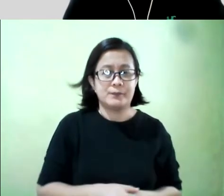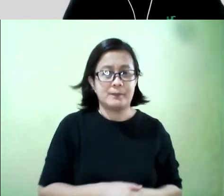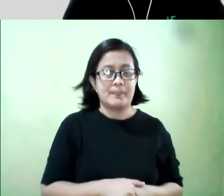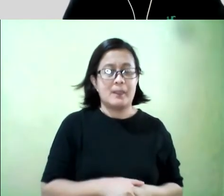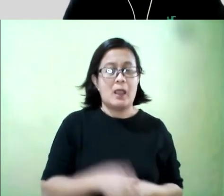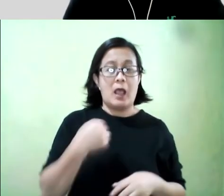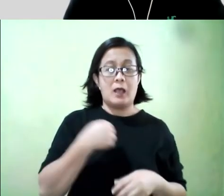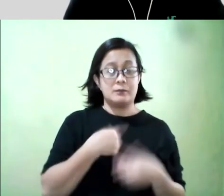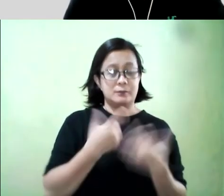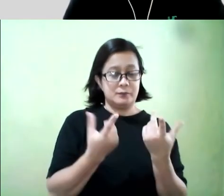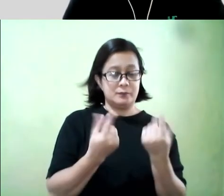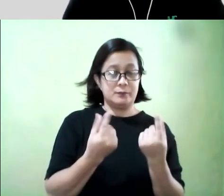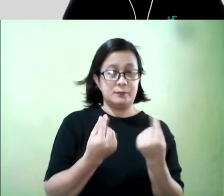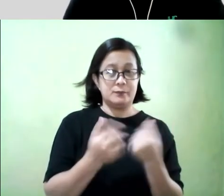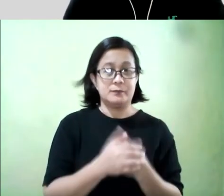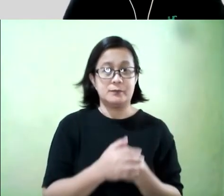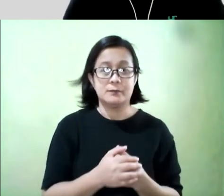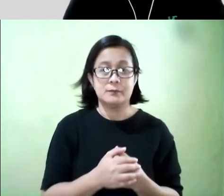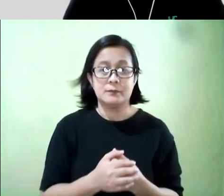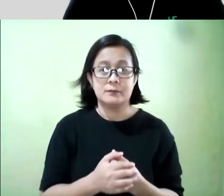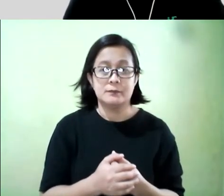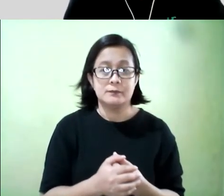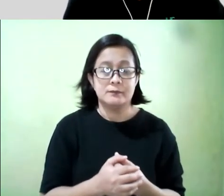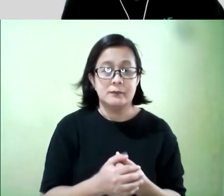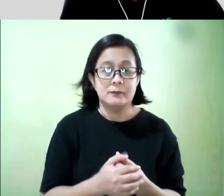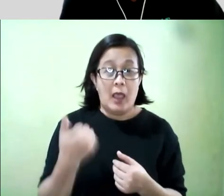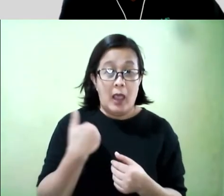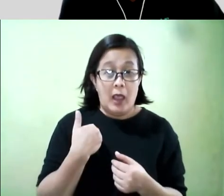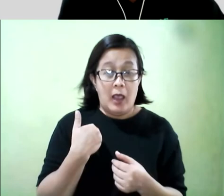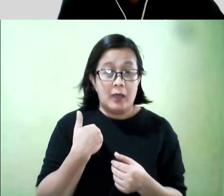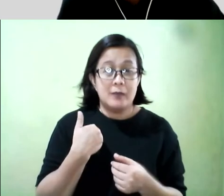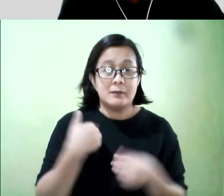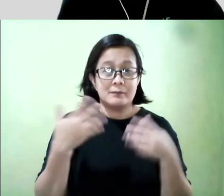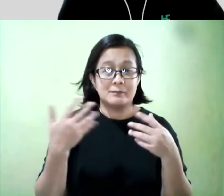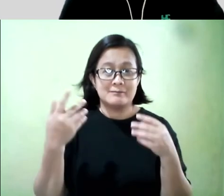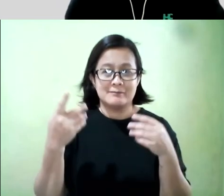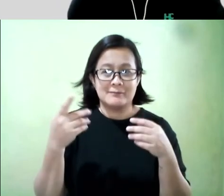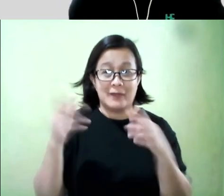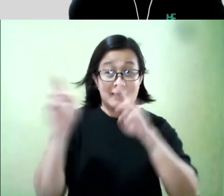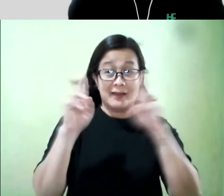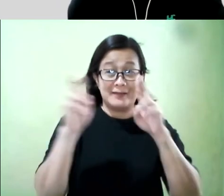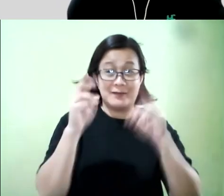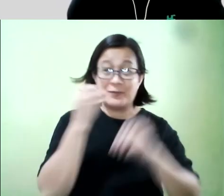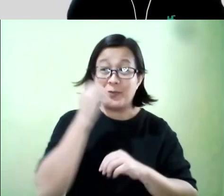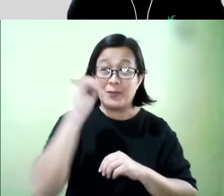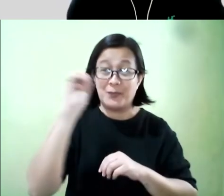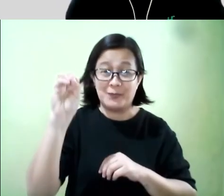did was, since we had already orders,